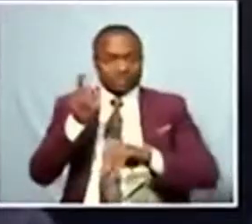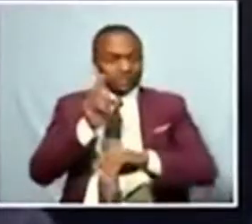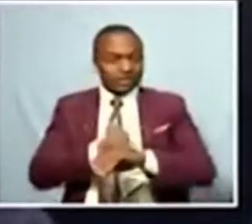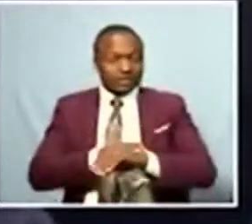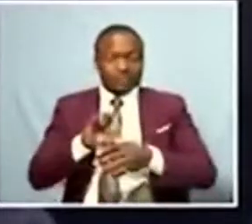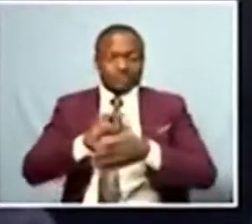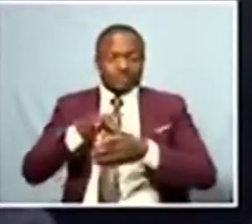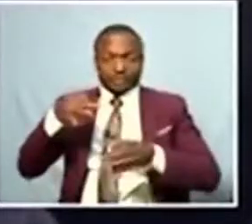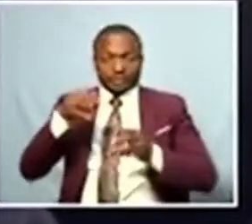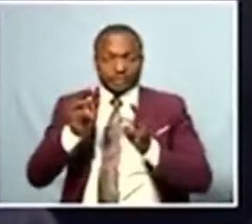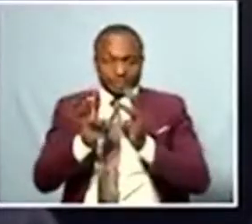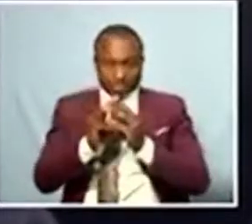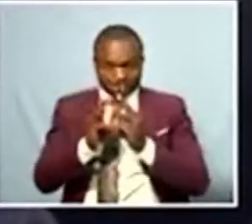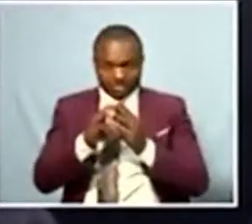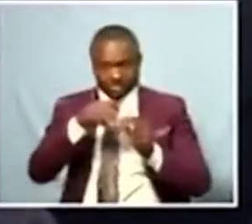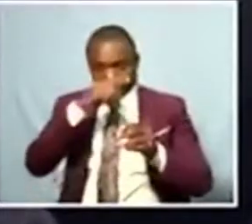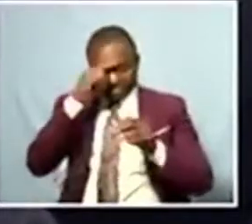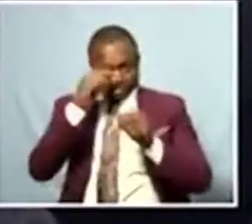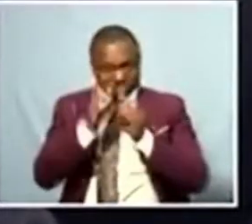meeting, because